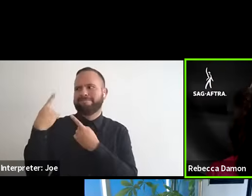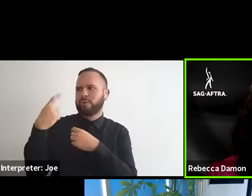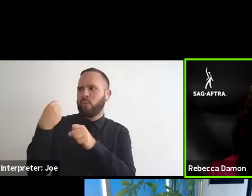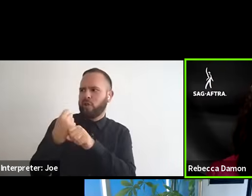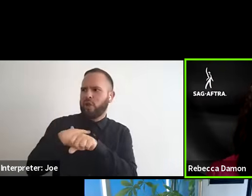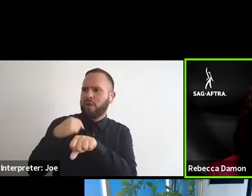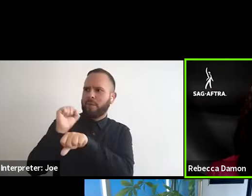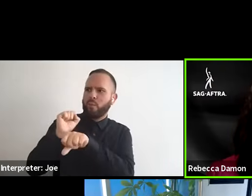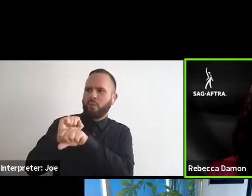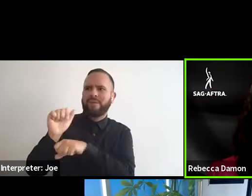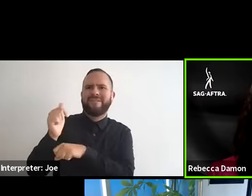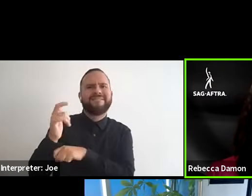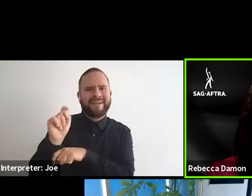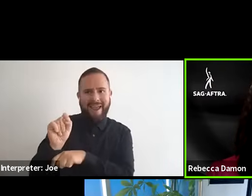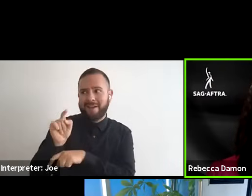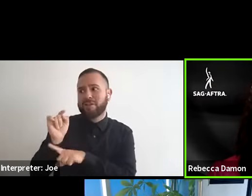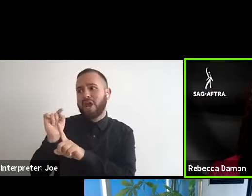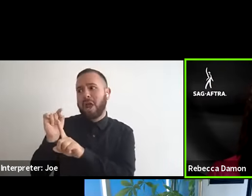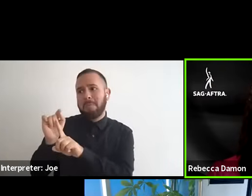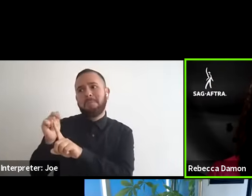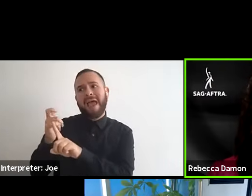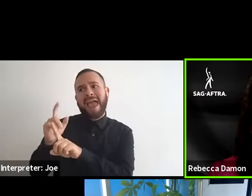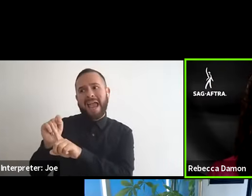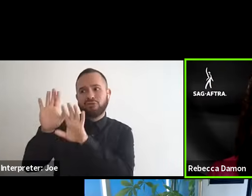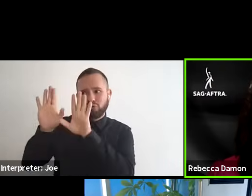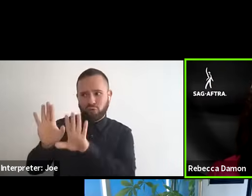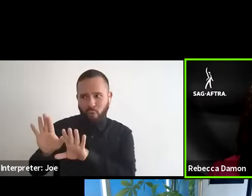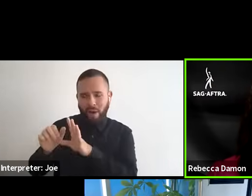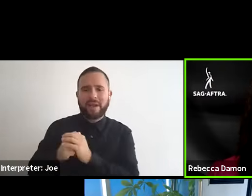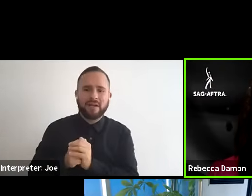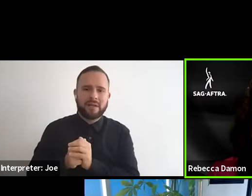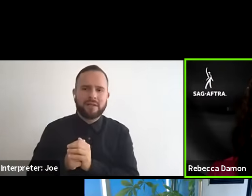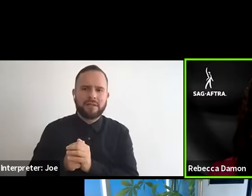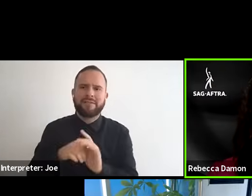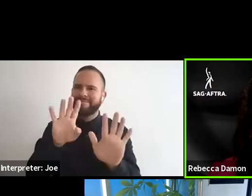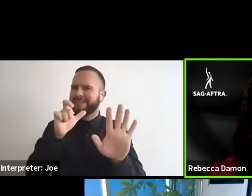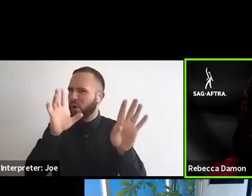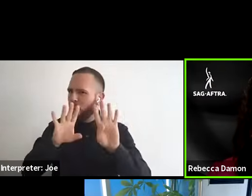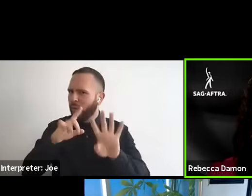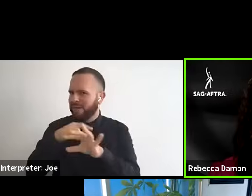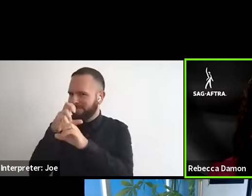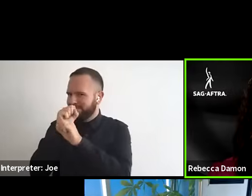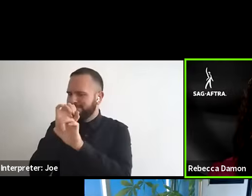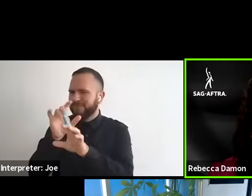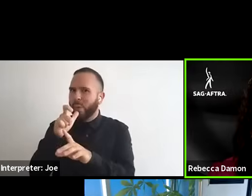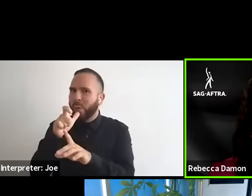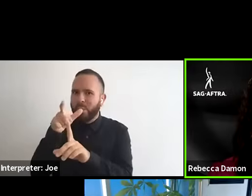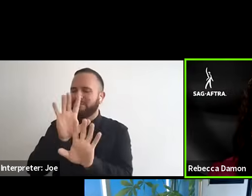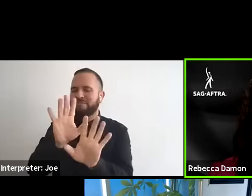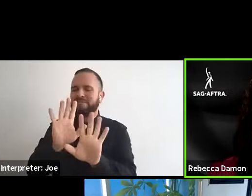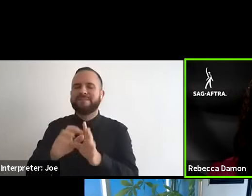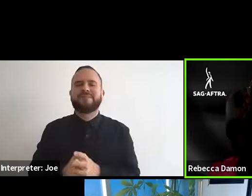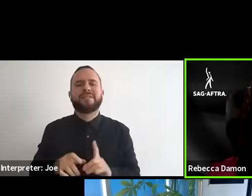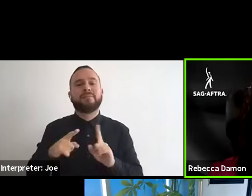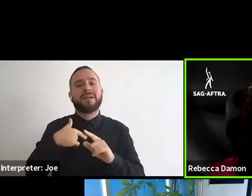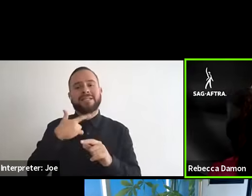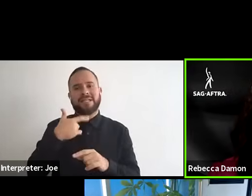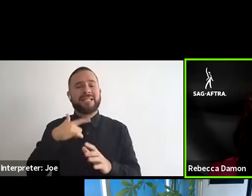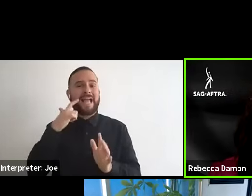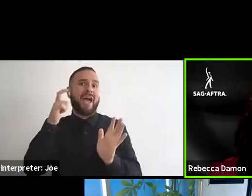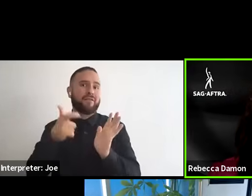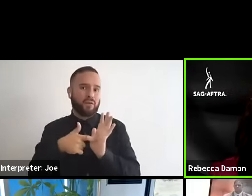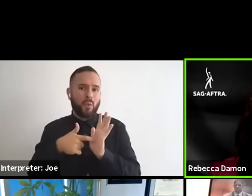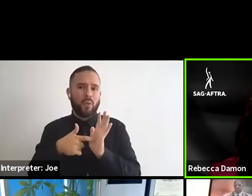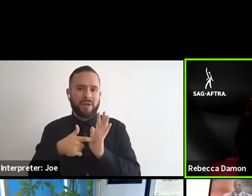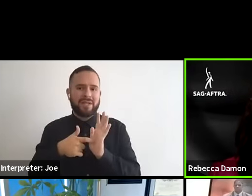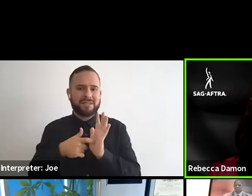great. I've noticed that, we're not going to say who it is, so don't worry. I have noticed that many of the roles I'm asked to submit for are